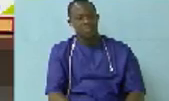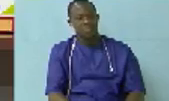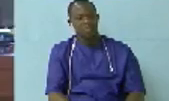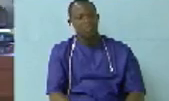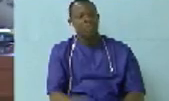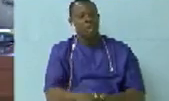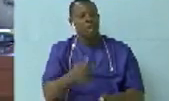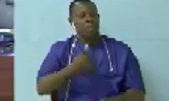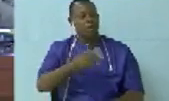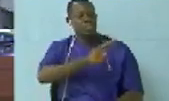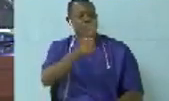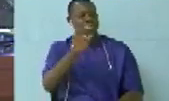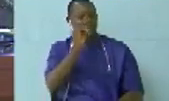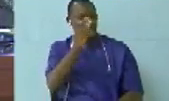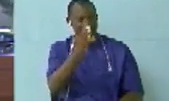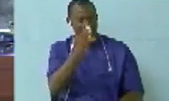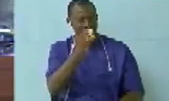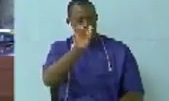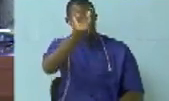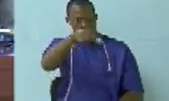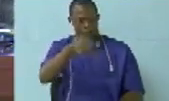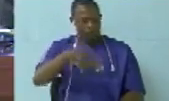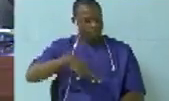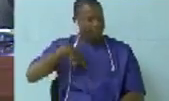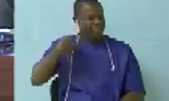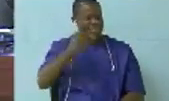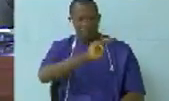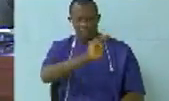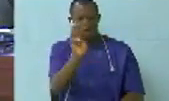did not say your feeling.